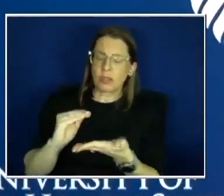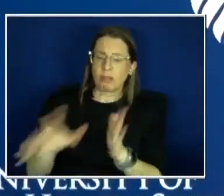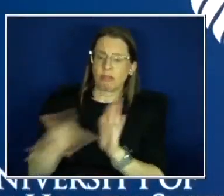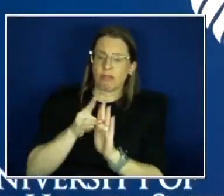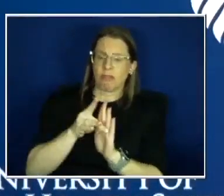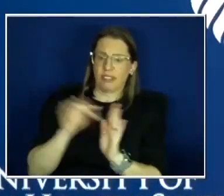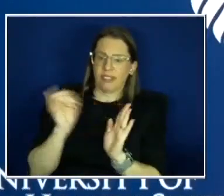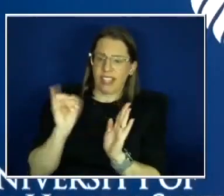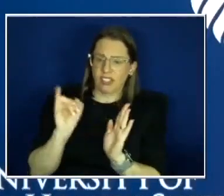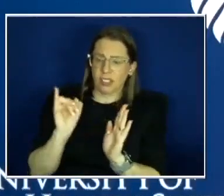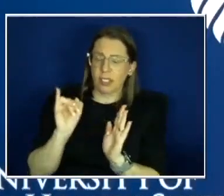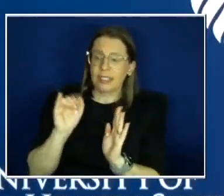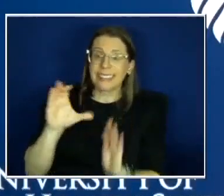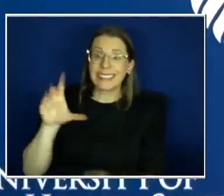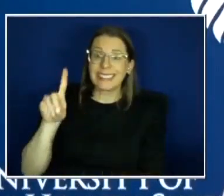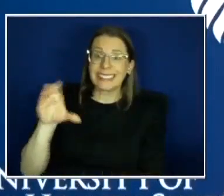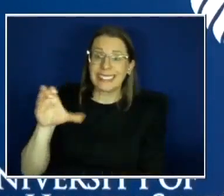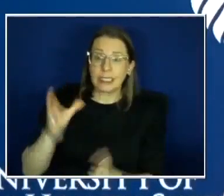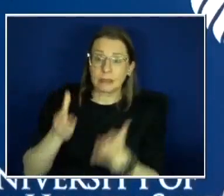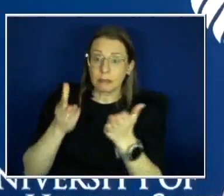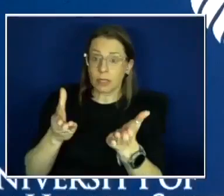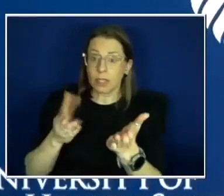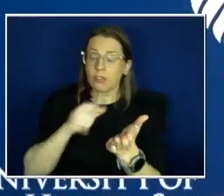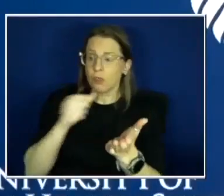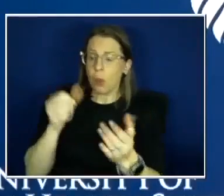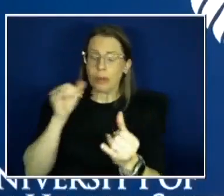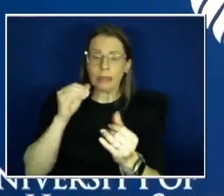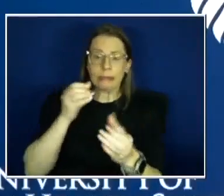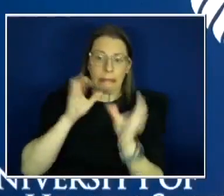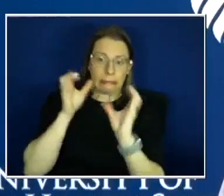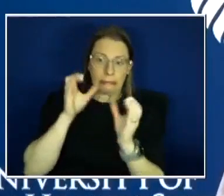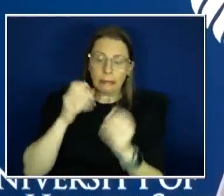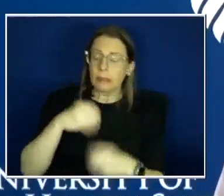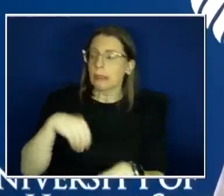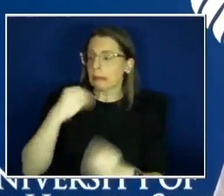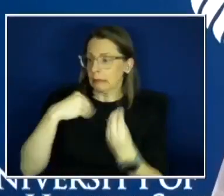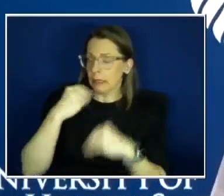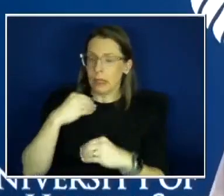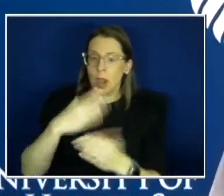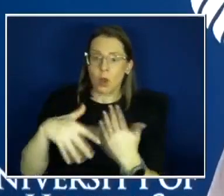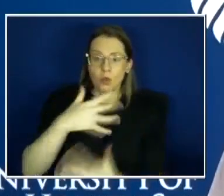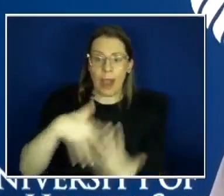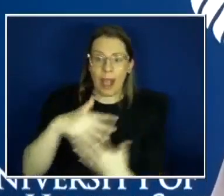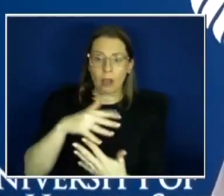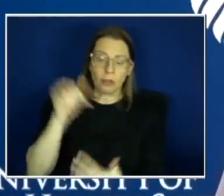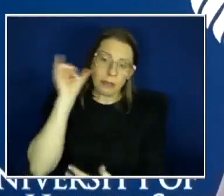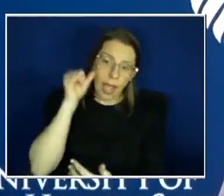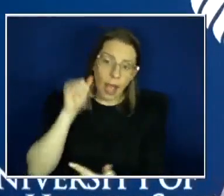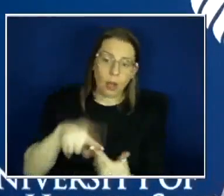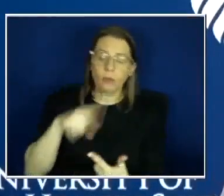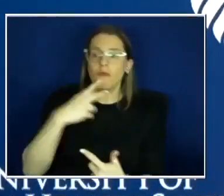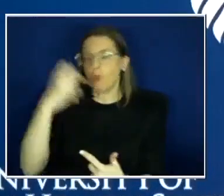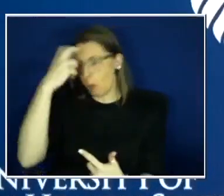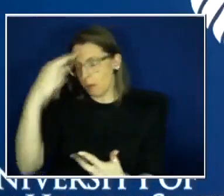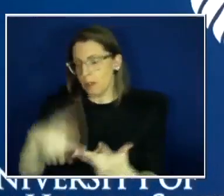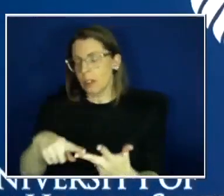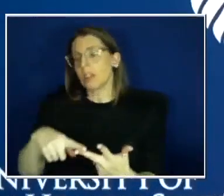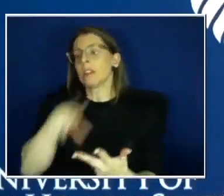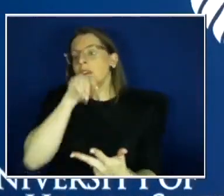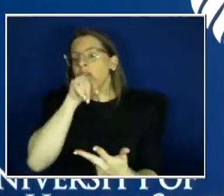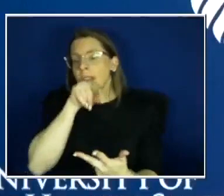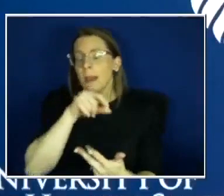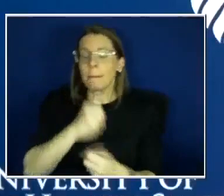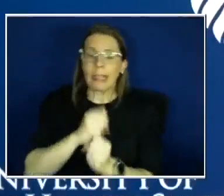you know, don't be eating or drinking around the livestock or the chickens. Also, remember to wash your hands